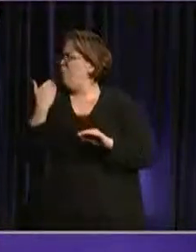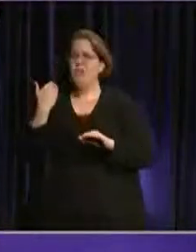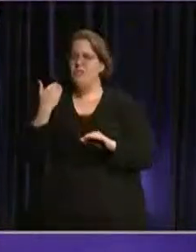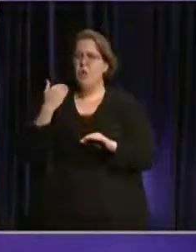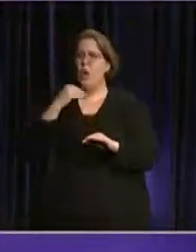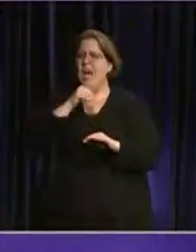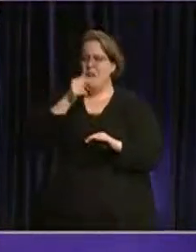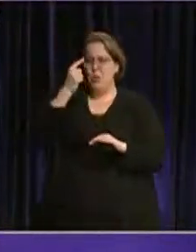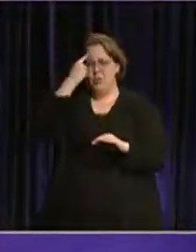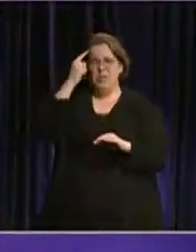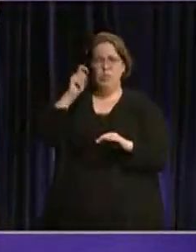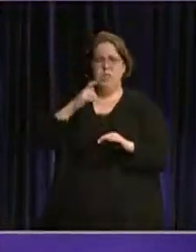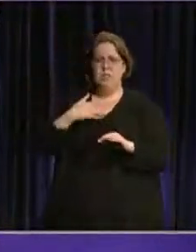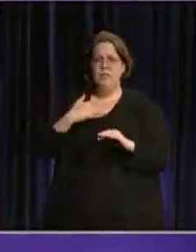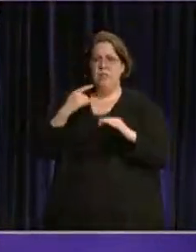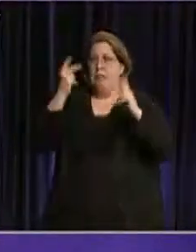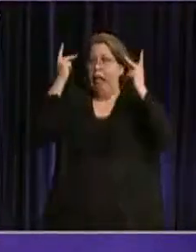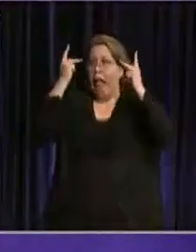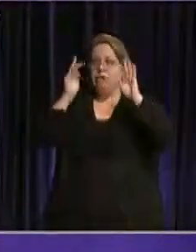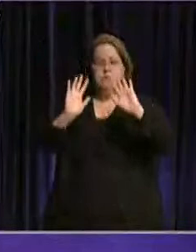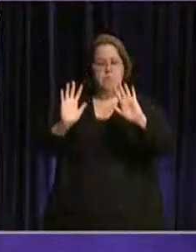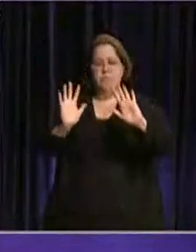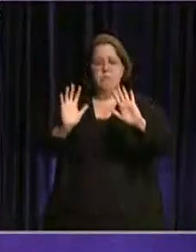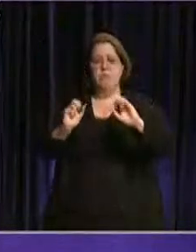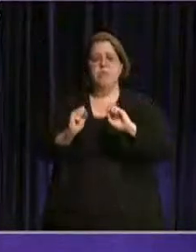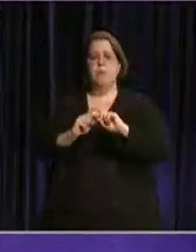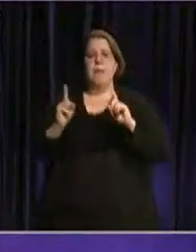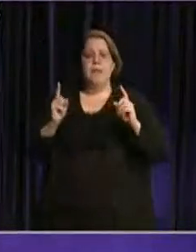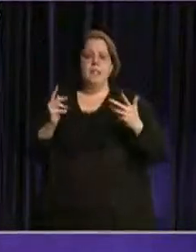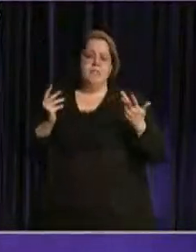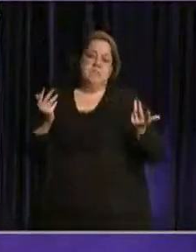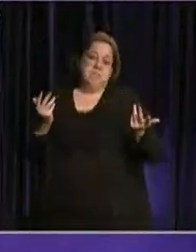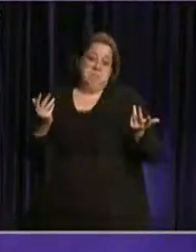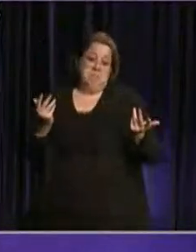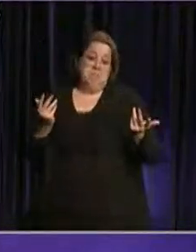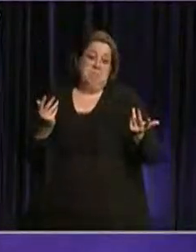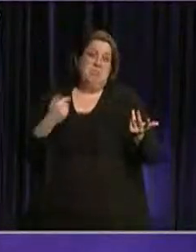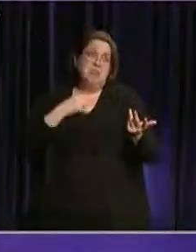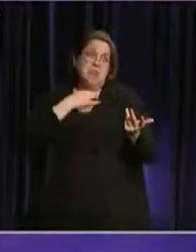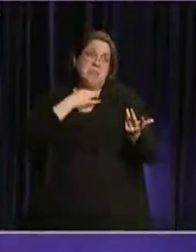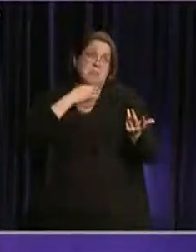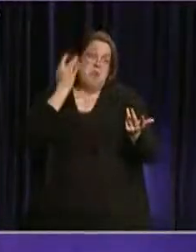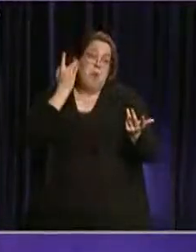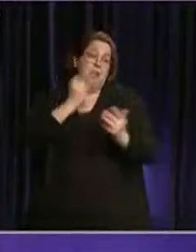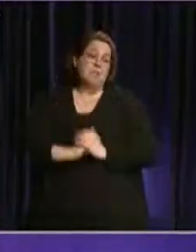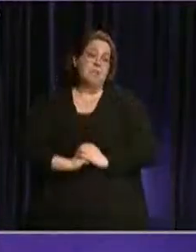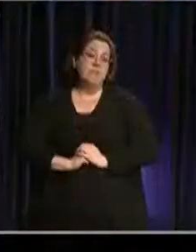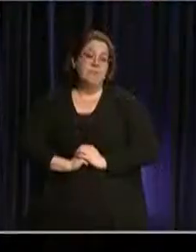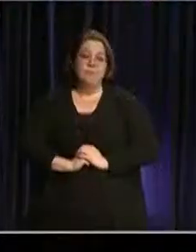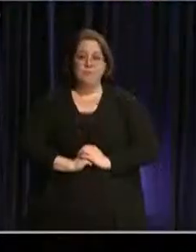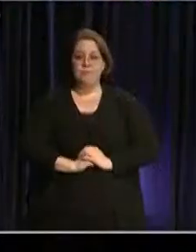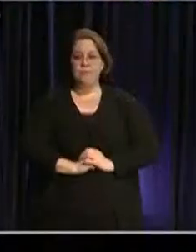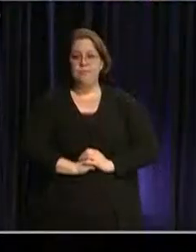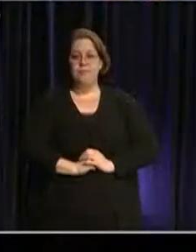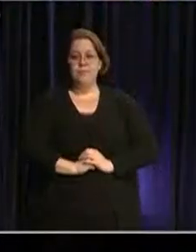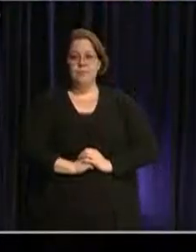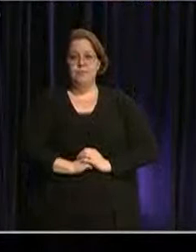cause for any alarm yet, but it does make you wonder why.